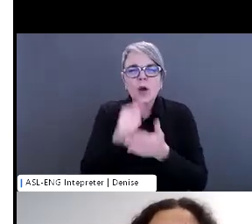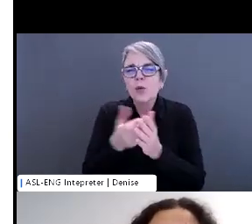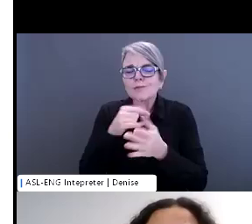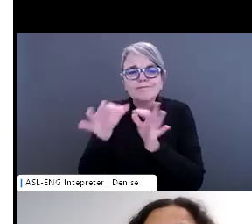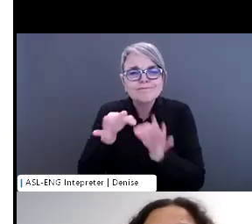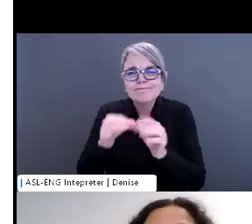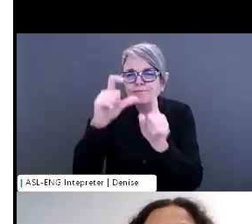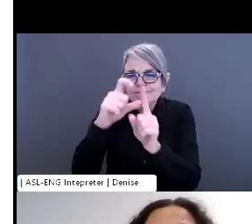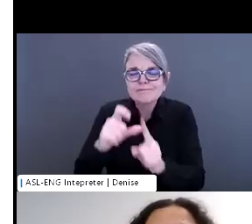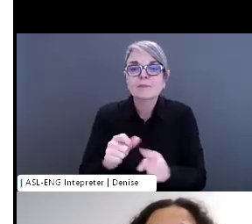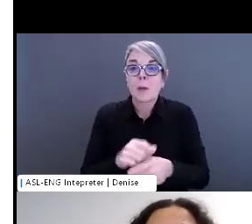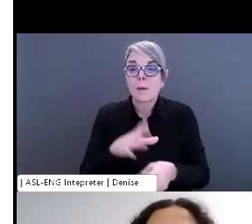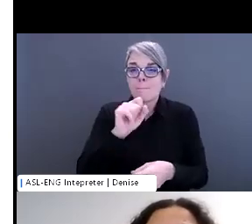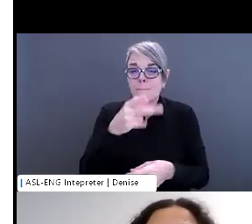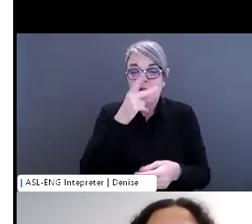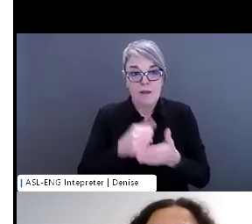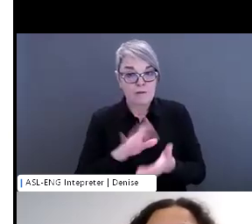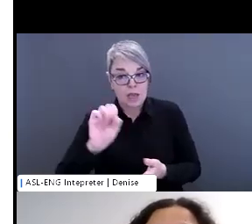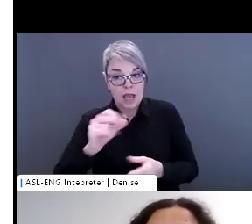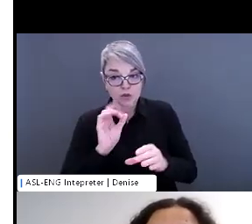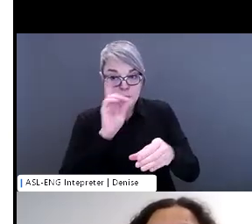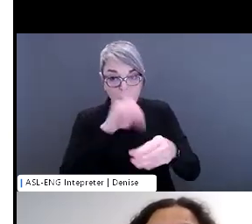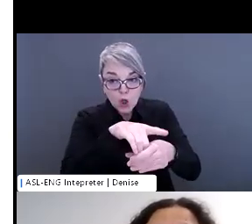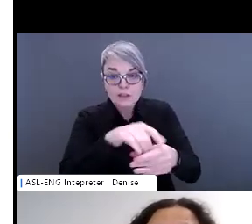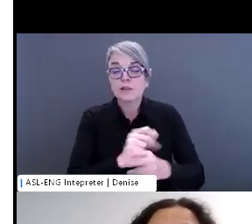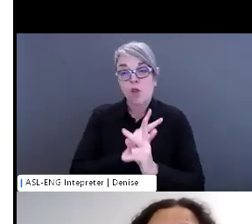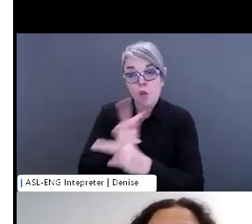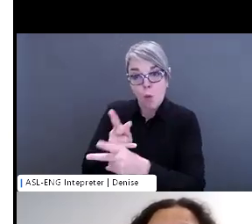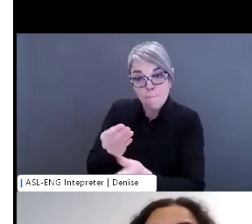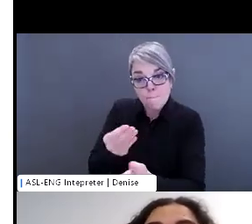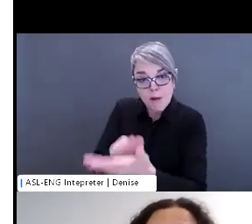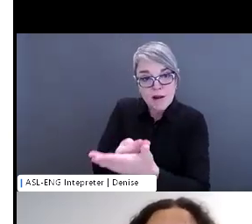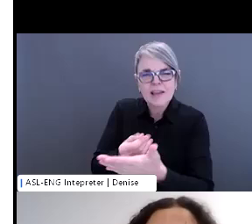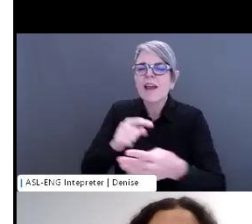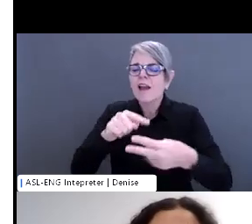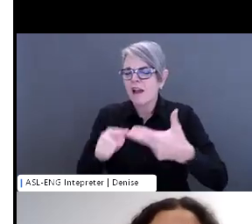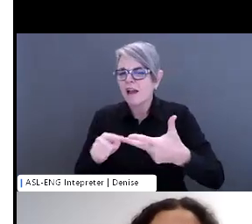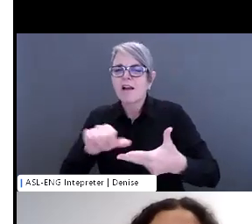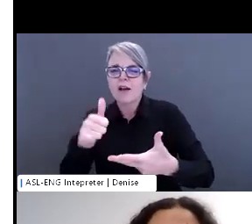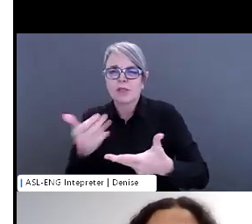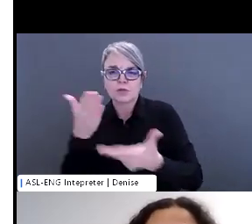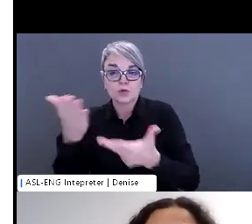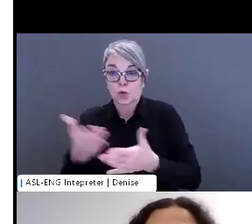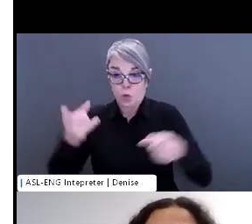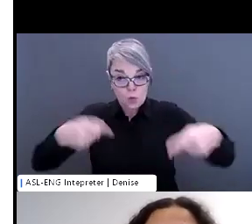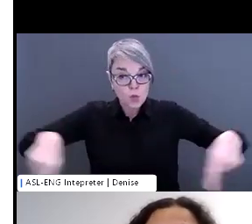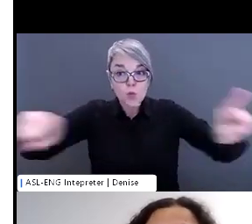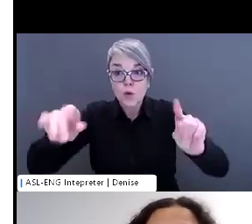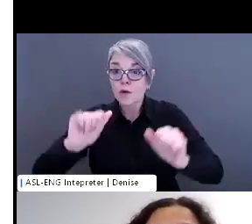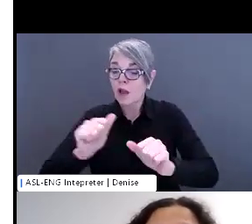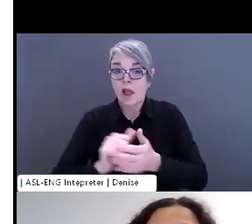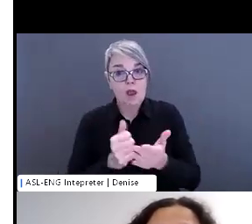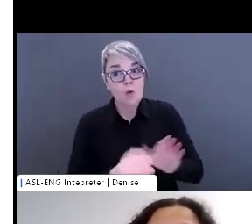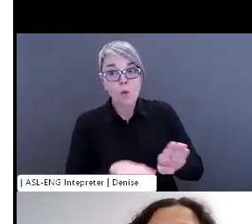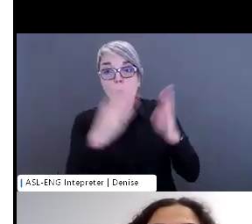money and provide other money services. So we can set up a bank account at any bank. Um, and so